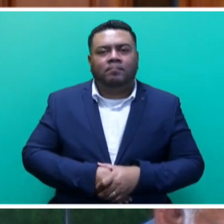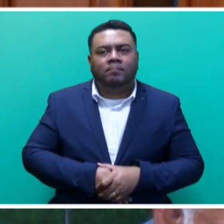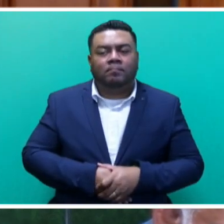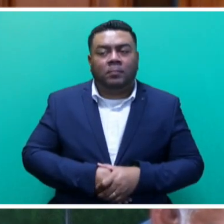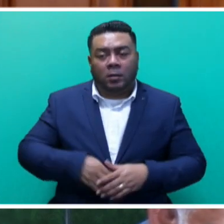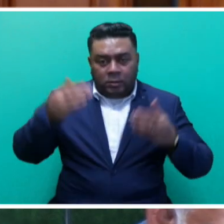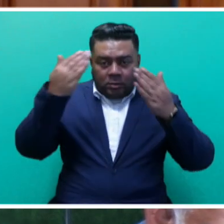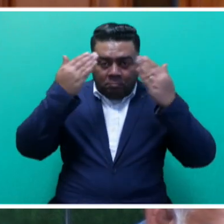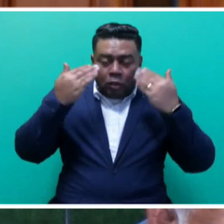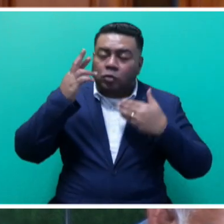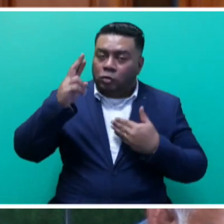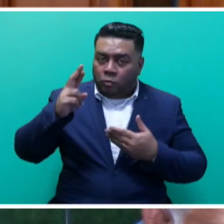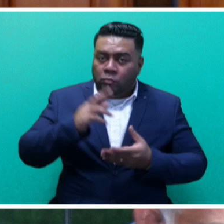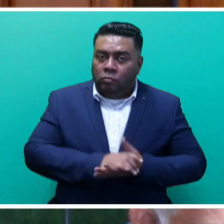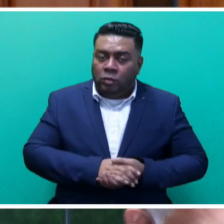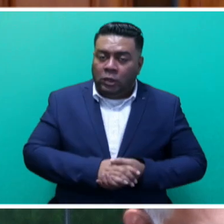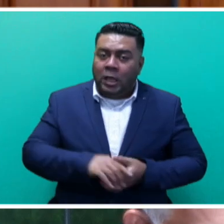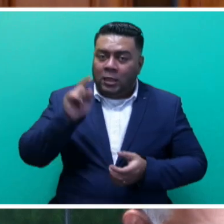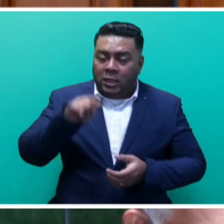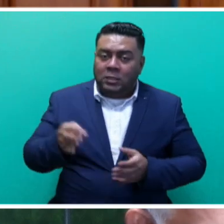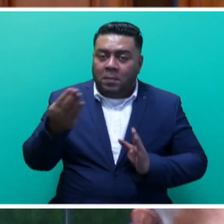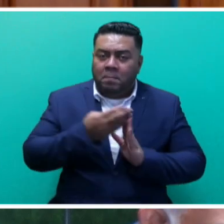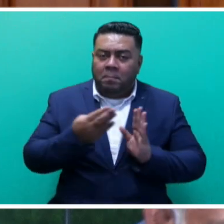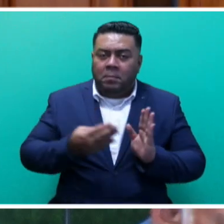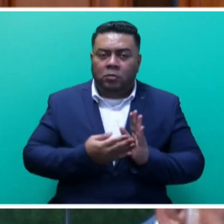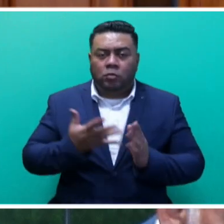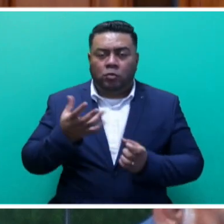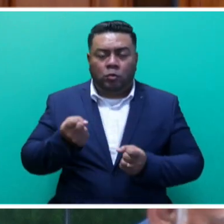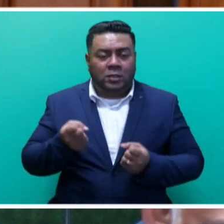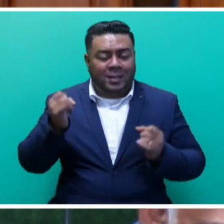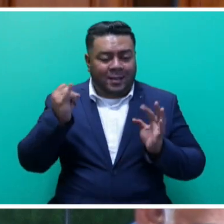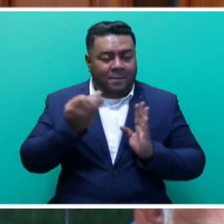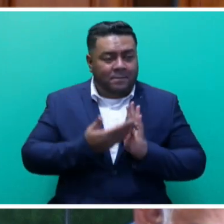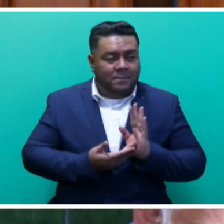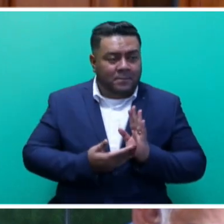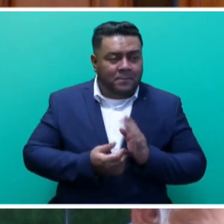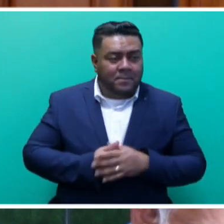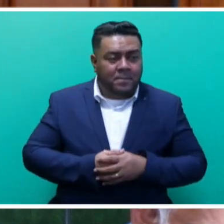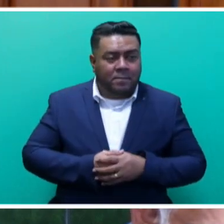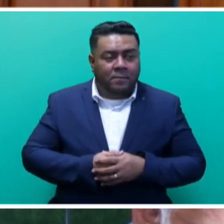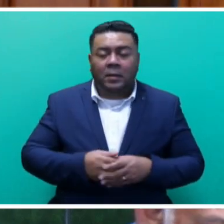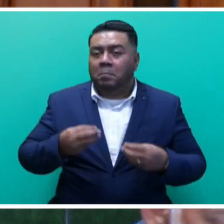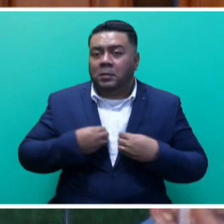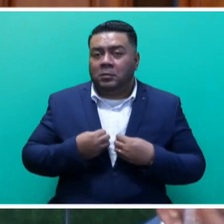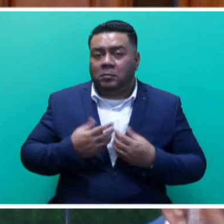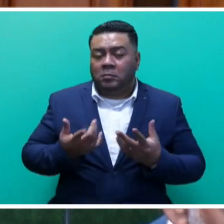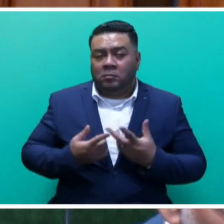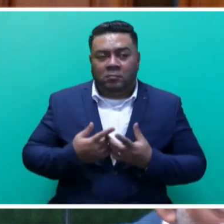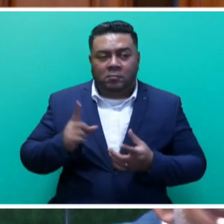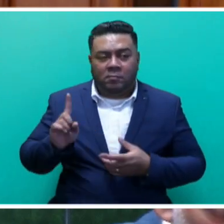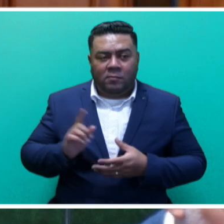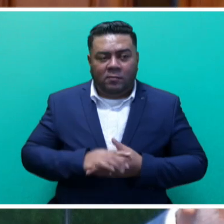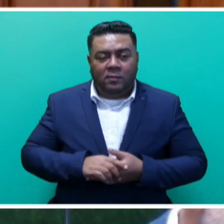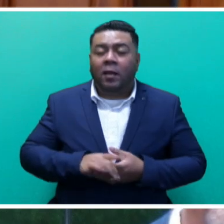Mr. Speaker, sir, this budget reflects innovation rather than business as usual.